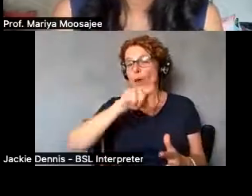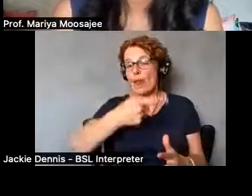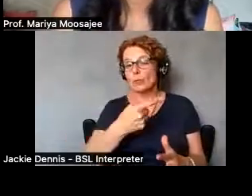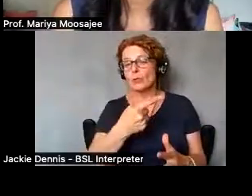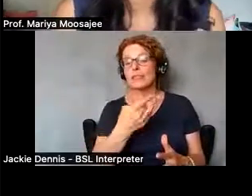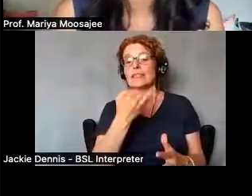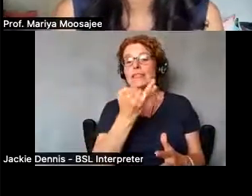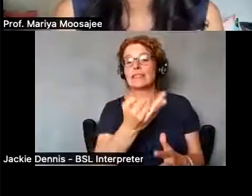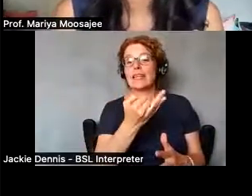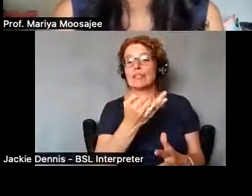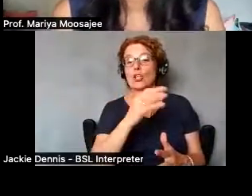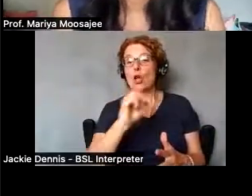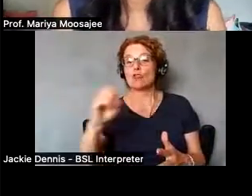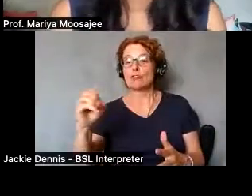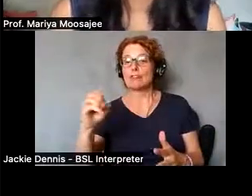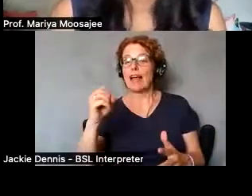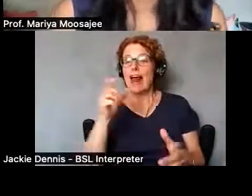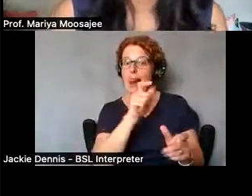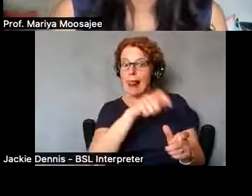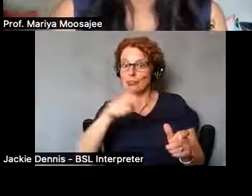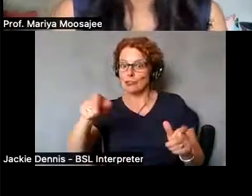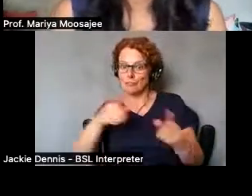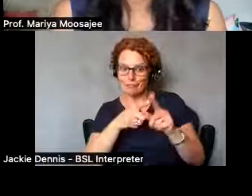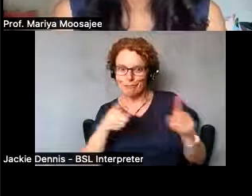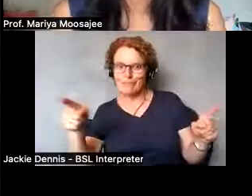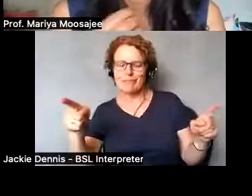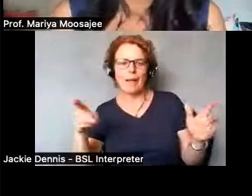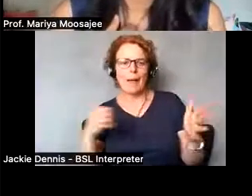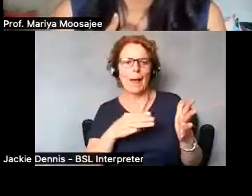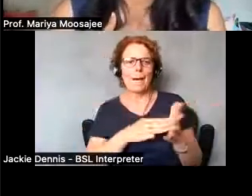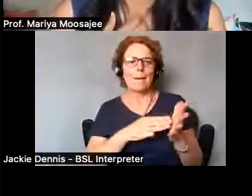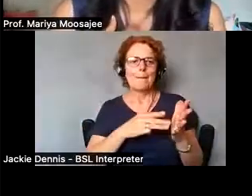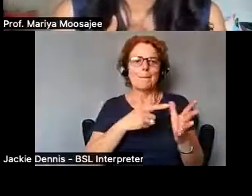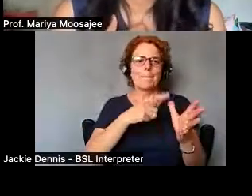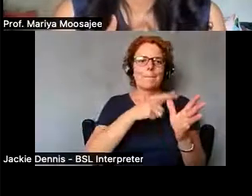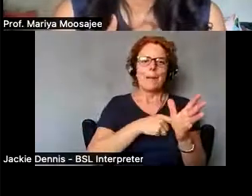4,700 letters in length. And the Mya7A gene is about